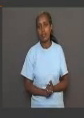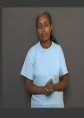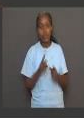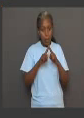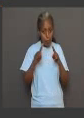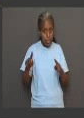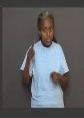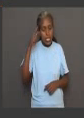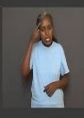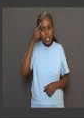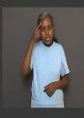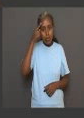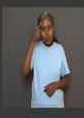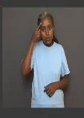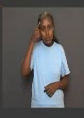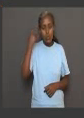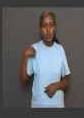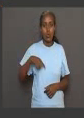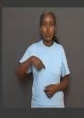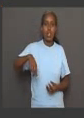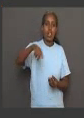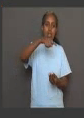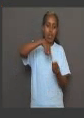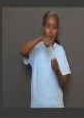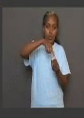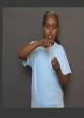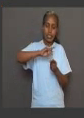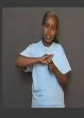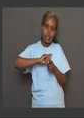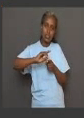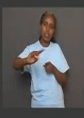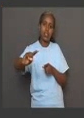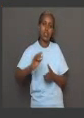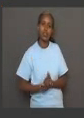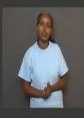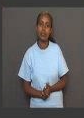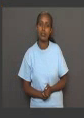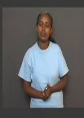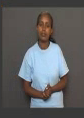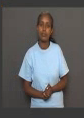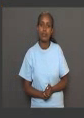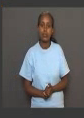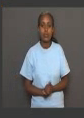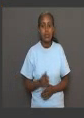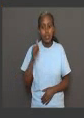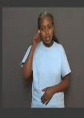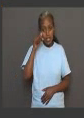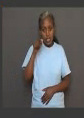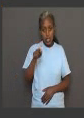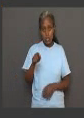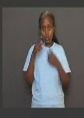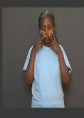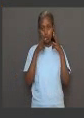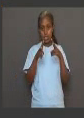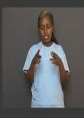But suppose we were to rotate it in a straight line. You see that a